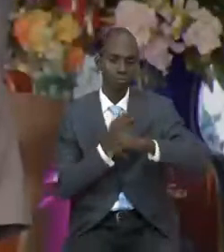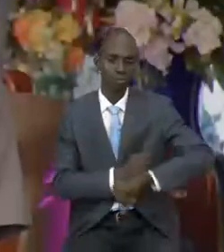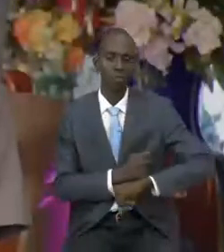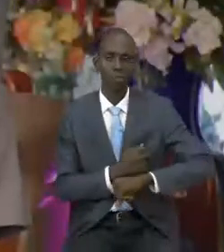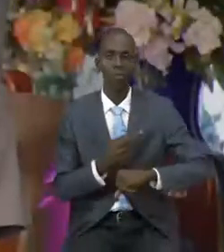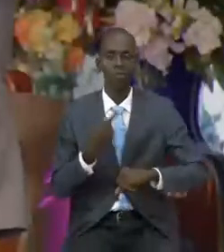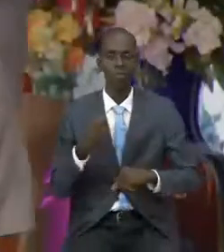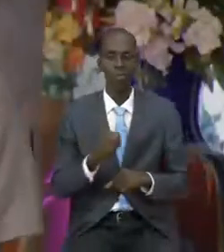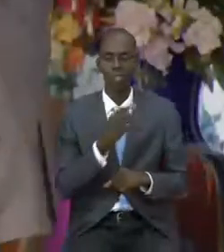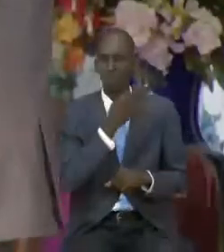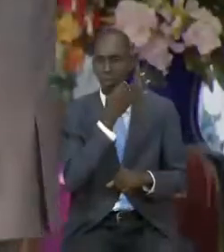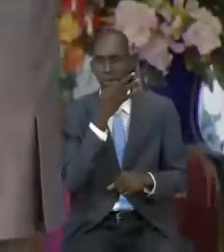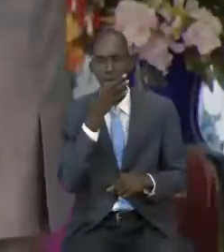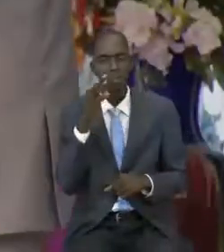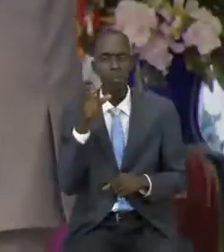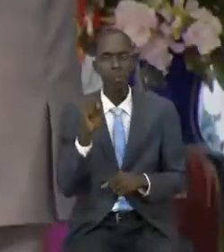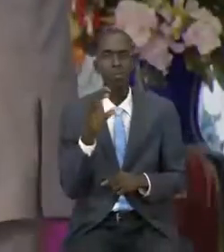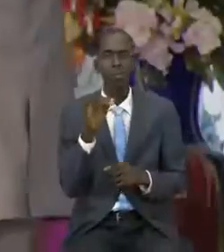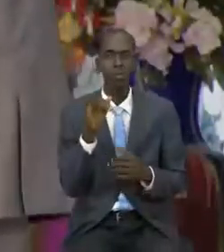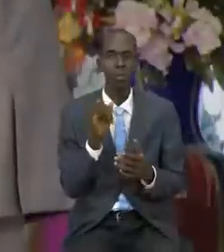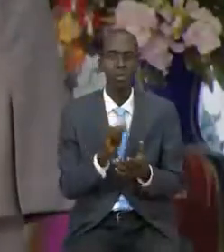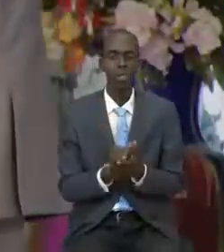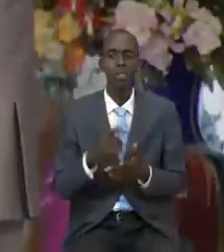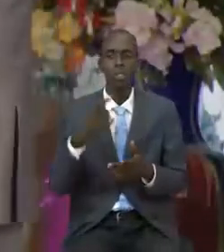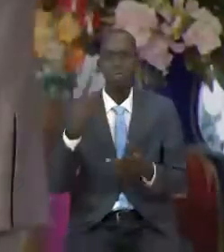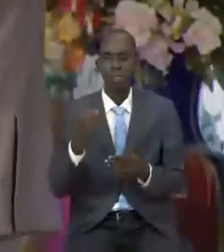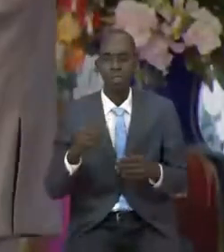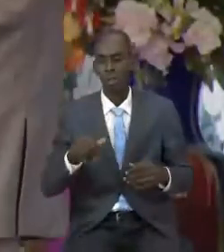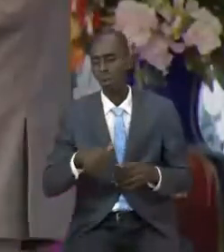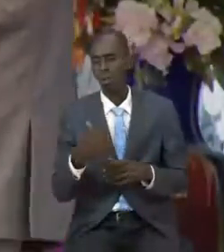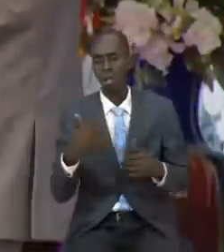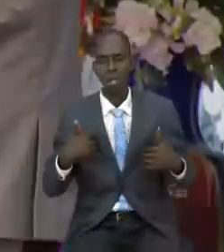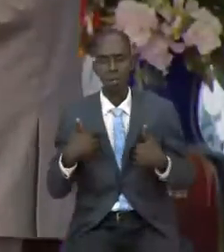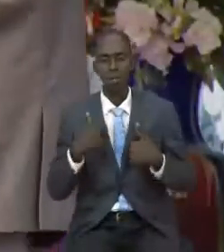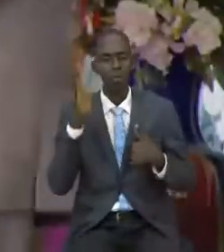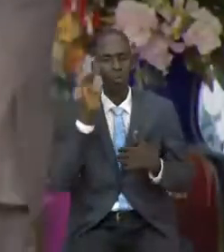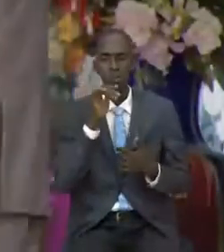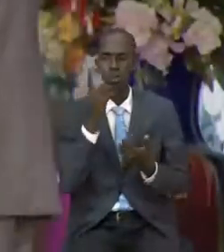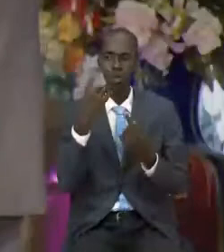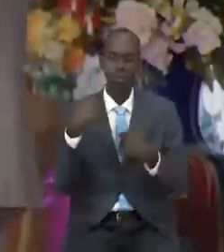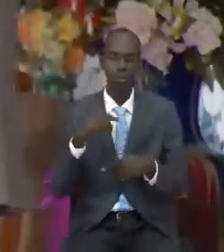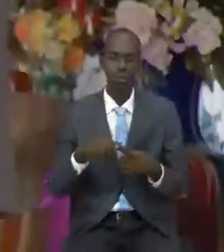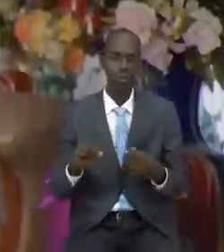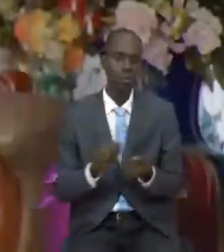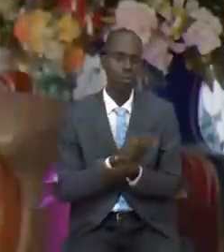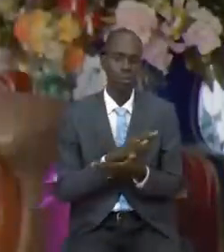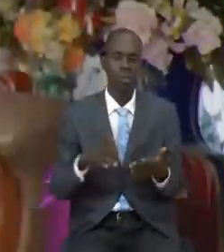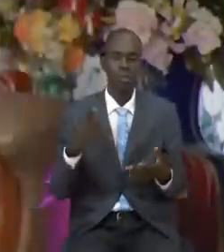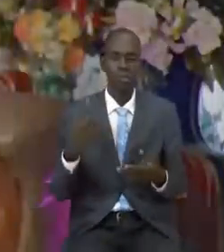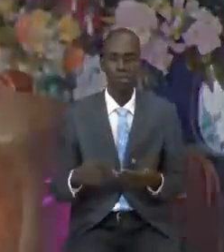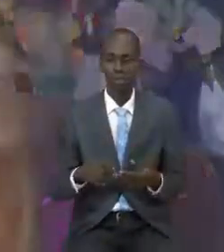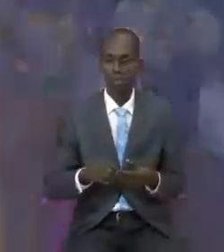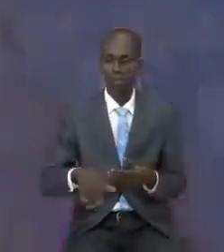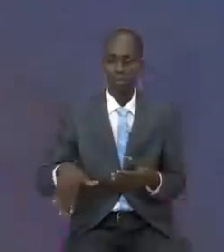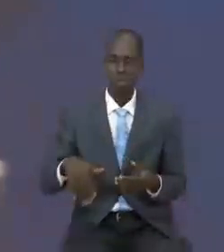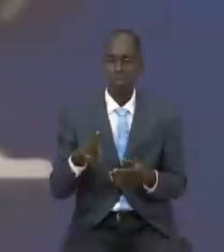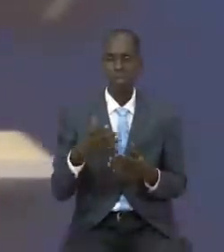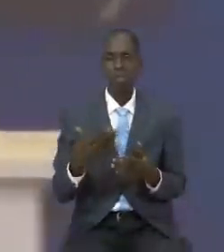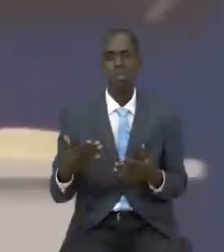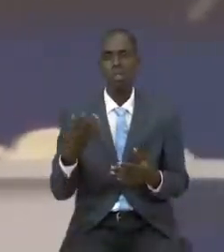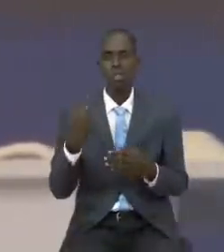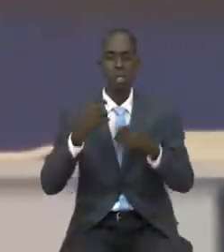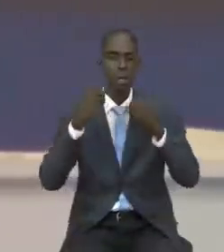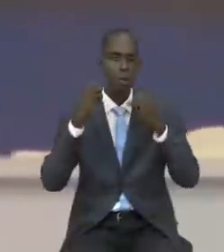their field so that the pests will not destroy their crops, and the power and the vision